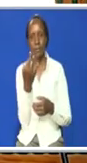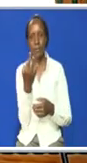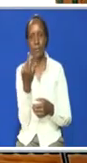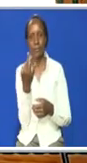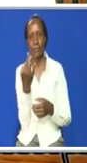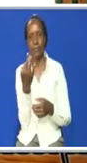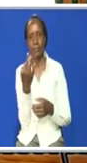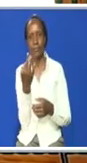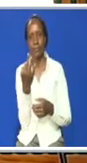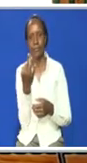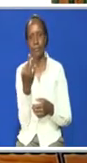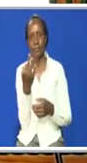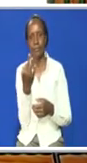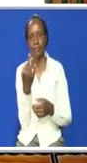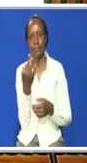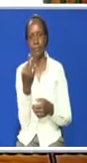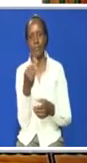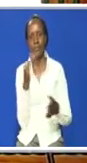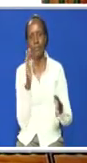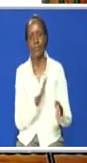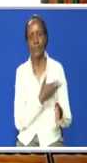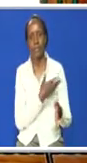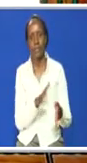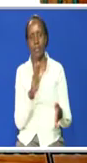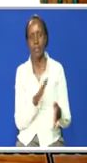Number 3, we sang